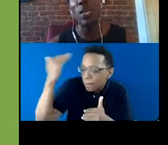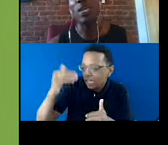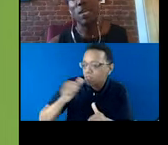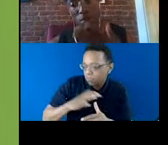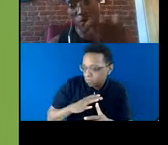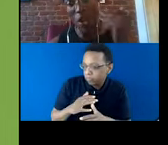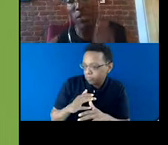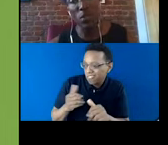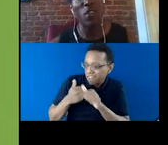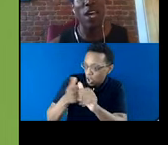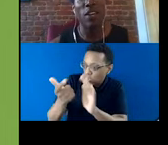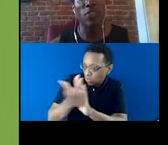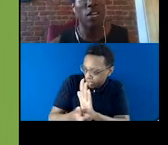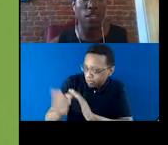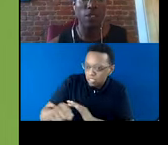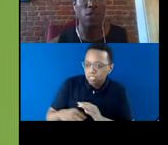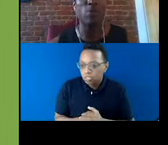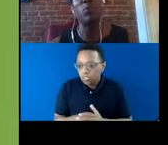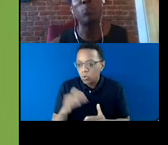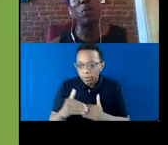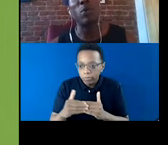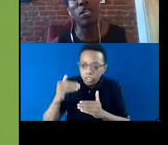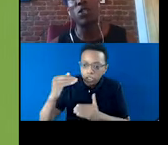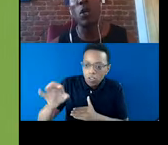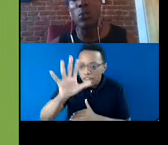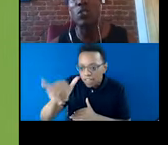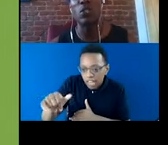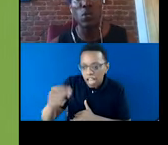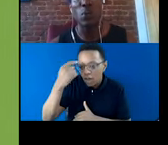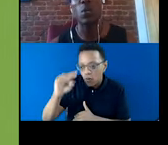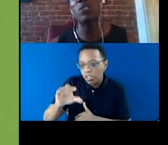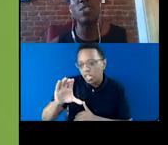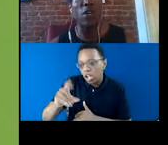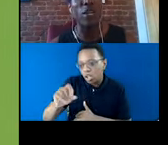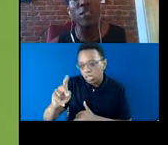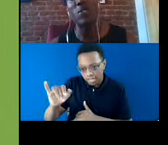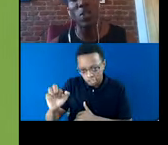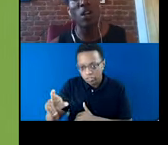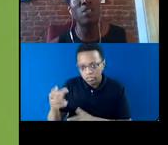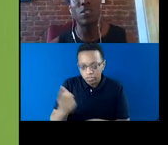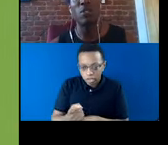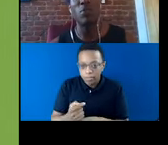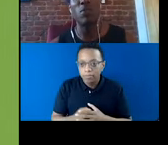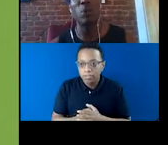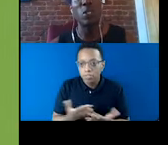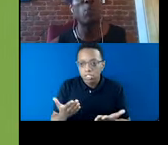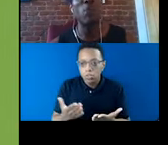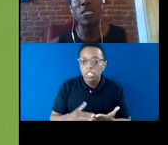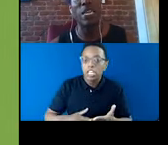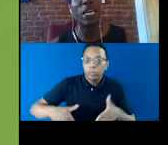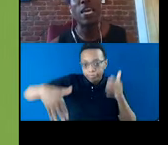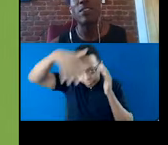And so, right, too fly for the colonizers, because what Black women then chose to do was decorate their scarves. And so some of the